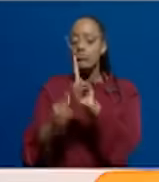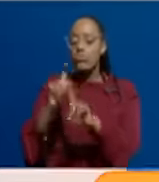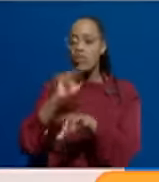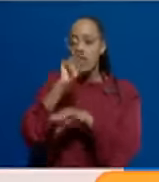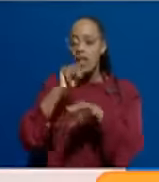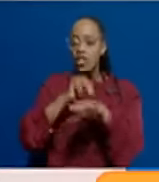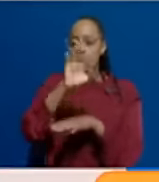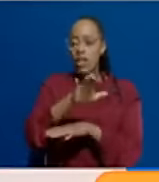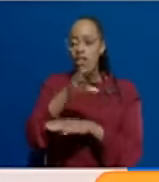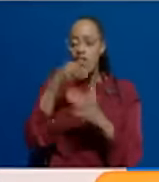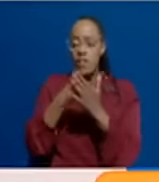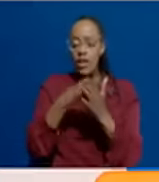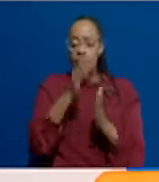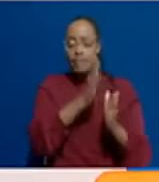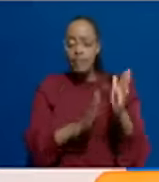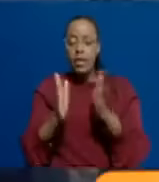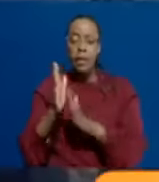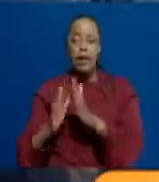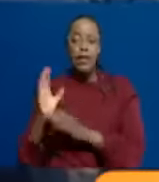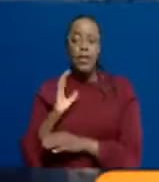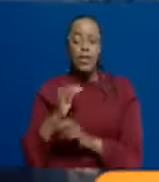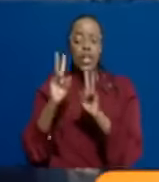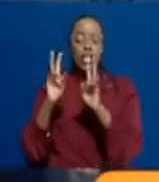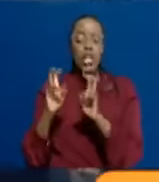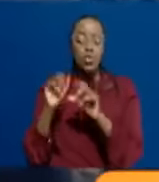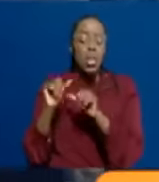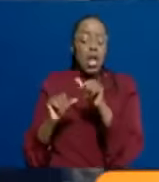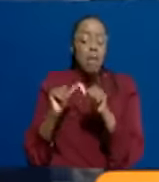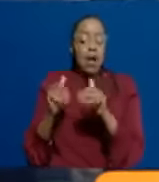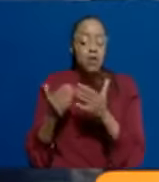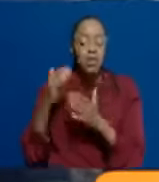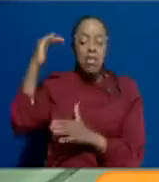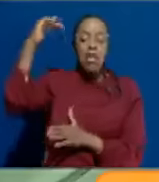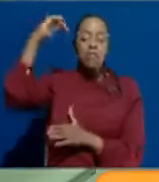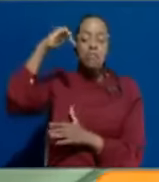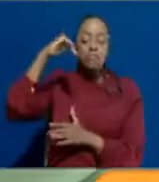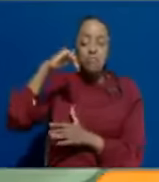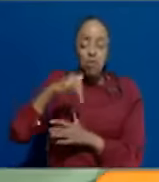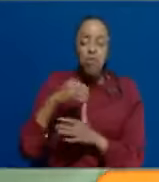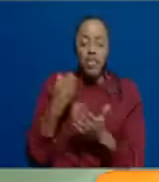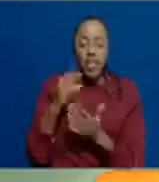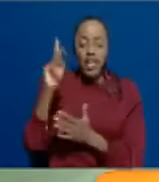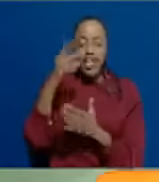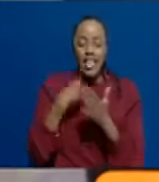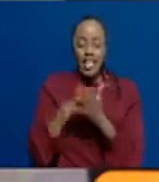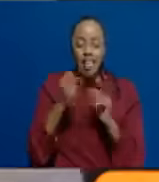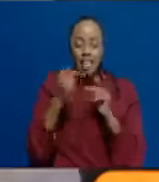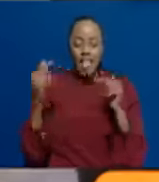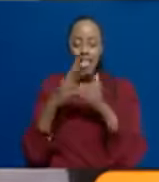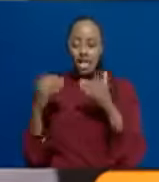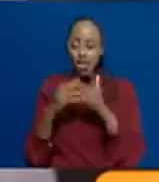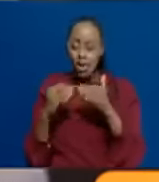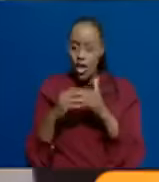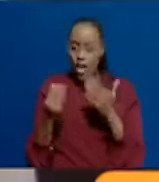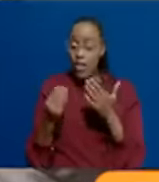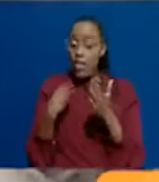National Assembly Finance and Planning Committee over the unprecedented depreciation of the shilling against the dollar,